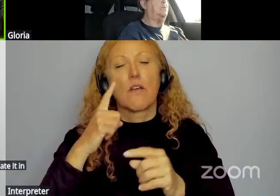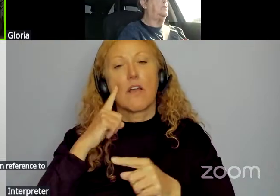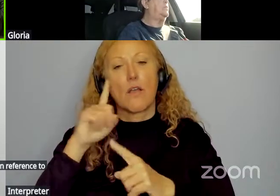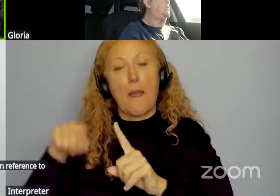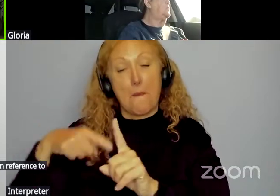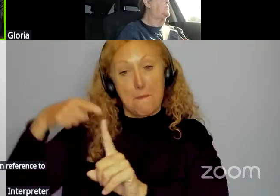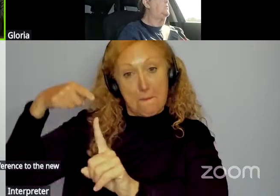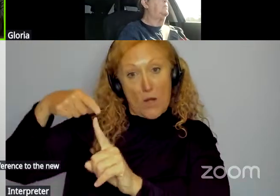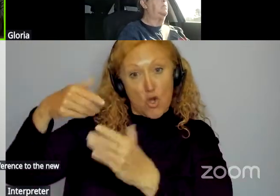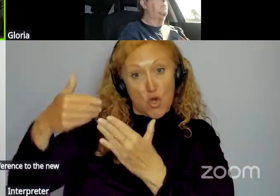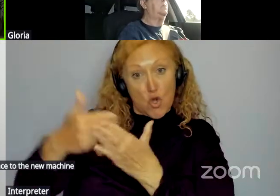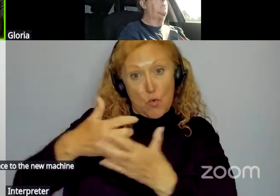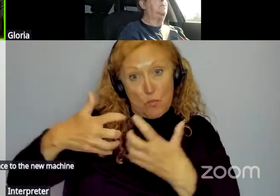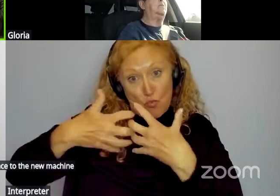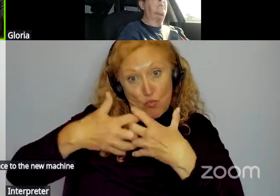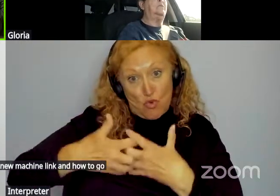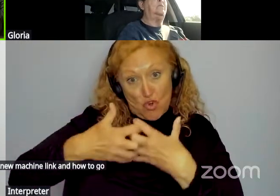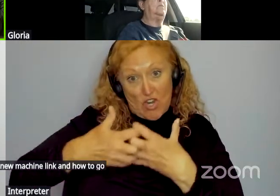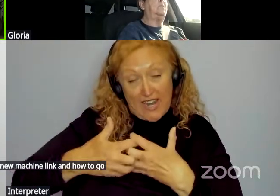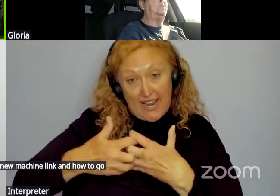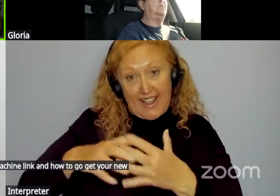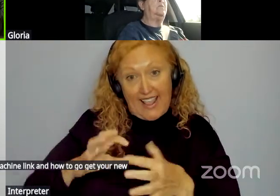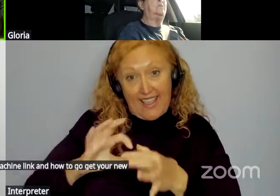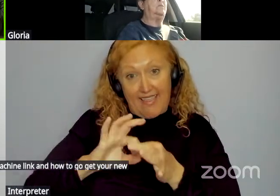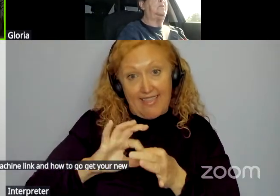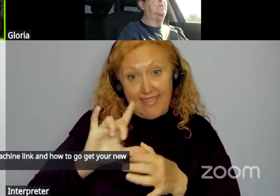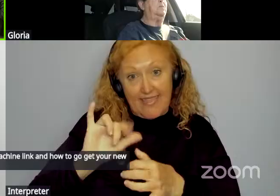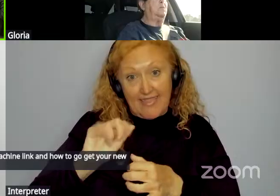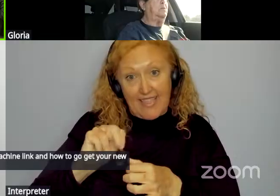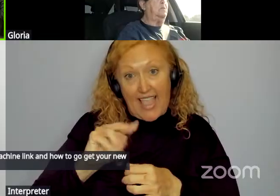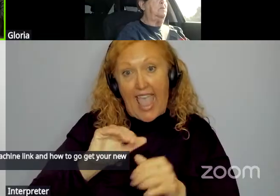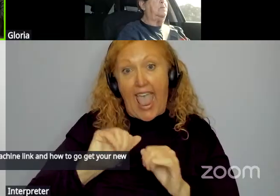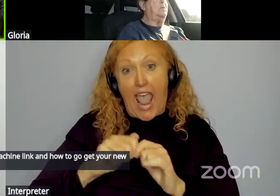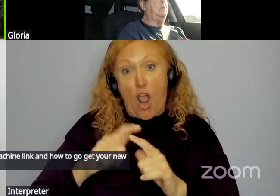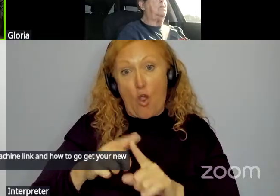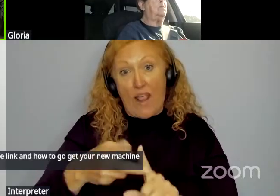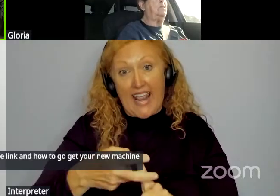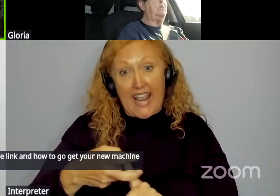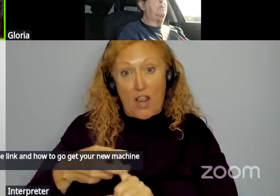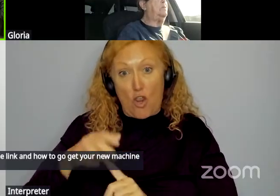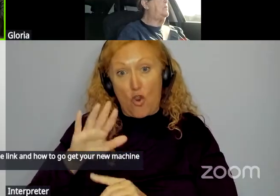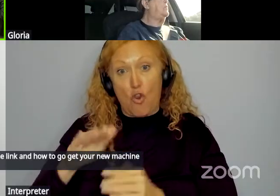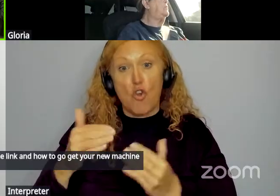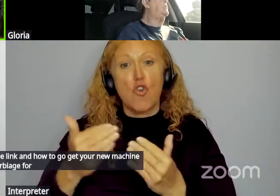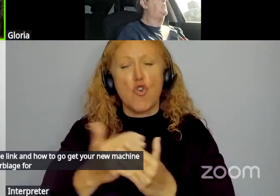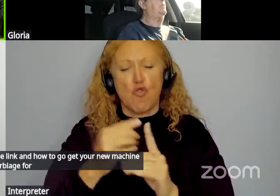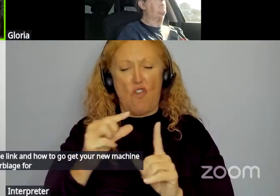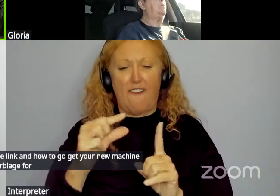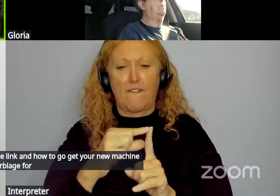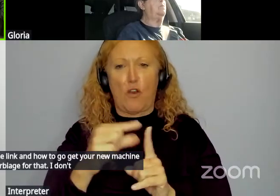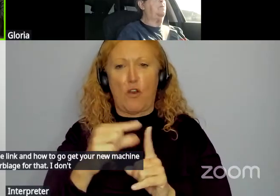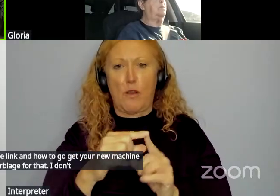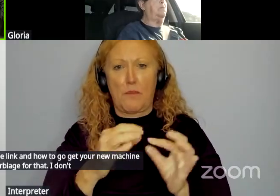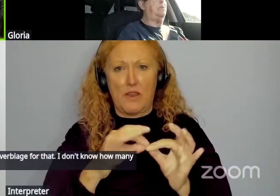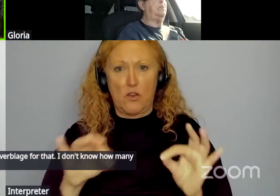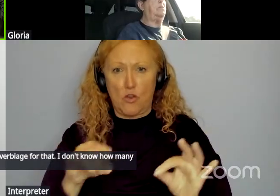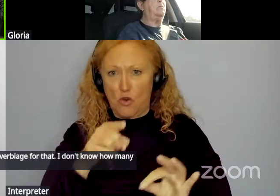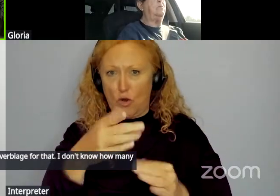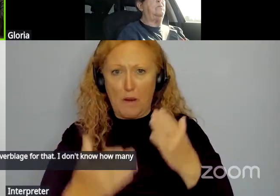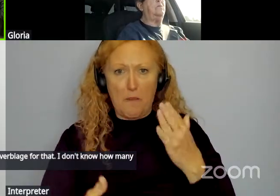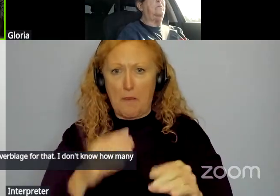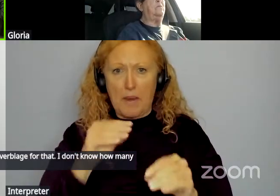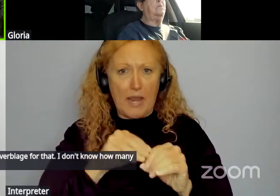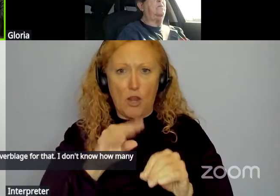new machine link and how to go get your new machine link. They've added in the correct verbiage for that. I don't know how many of you have made it into boards